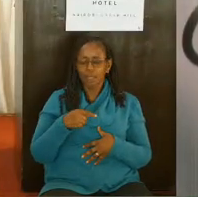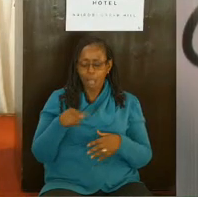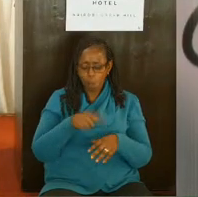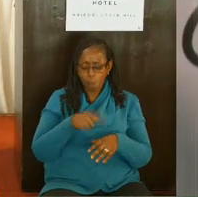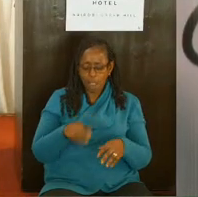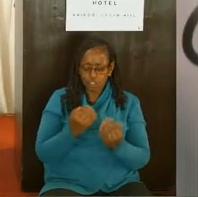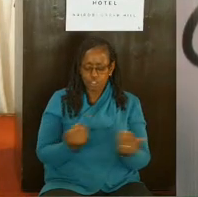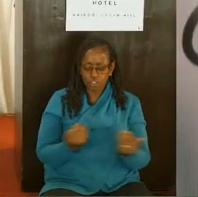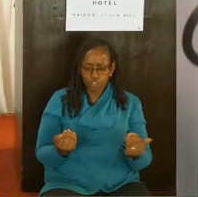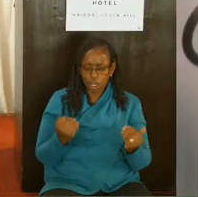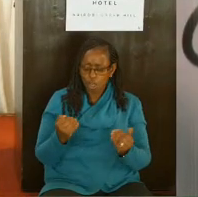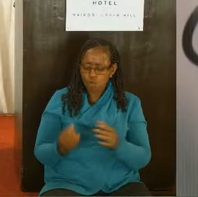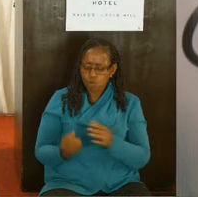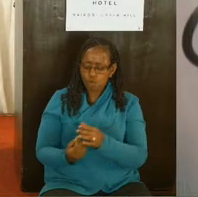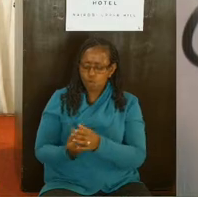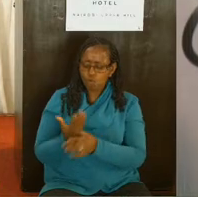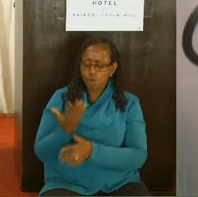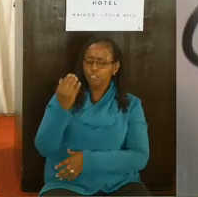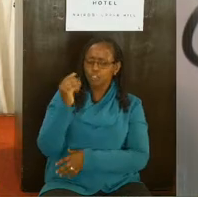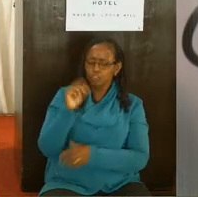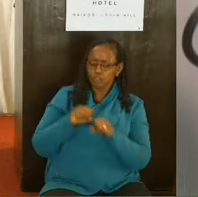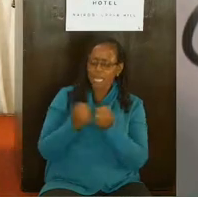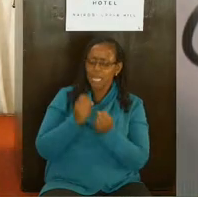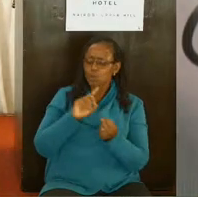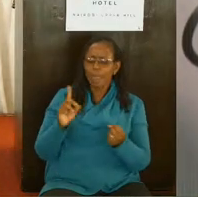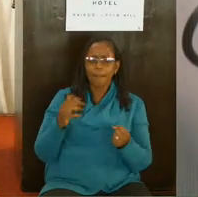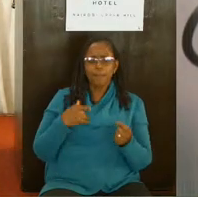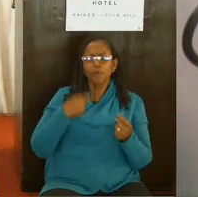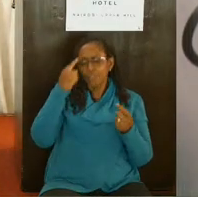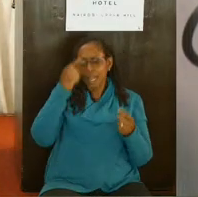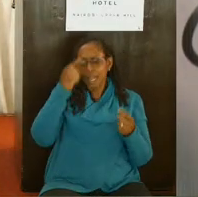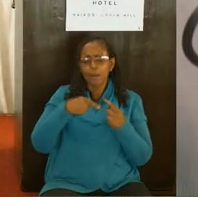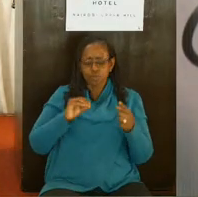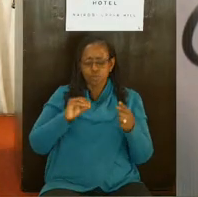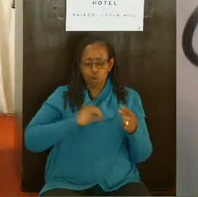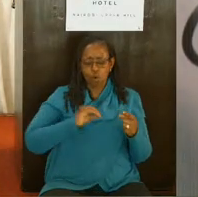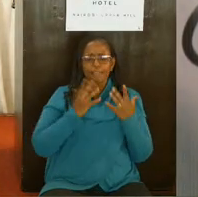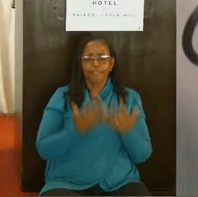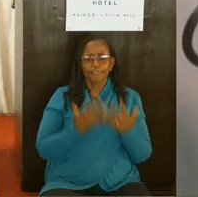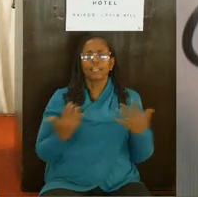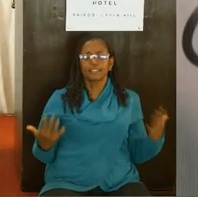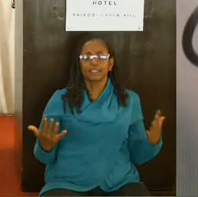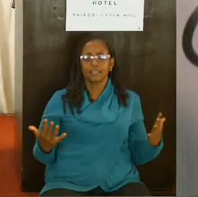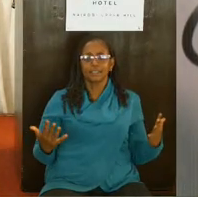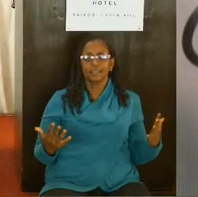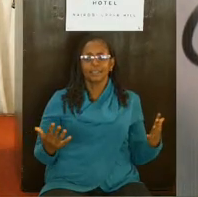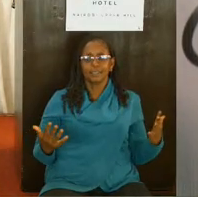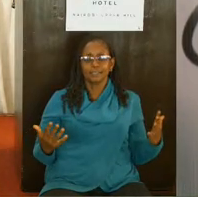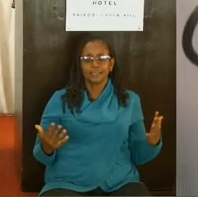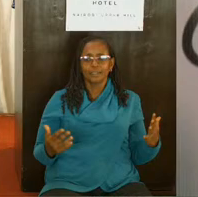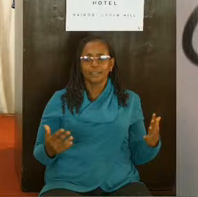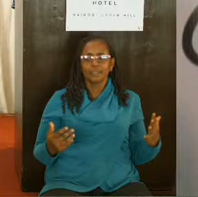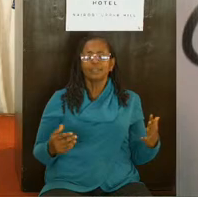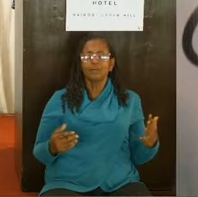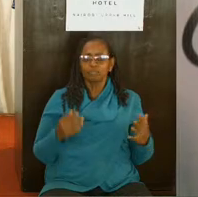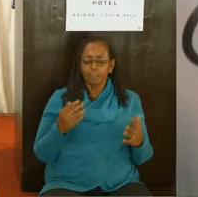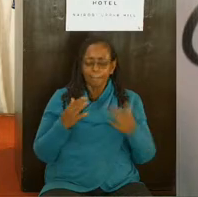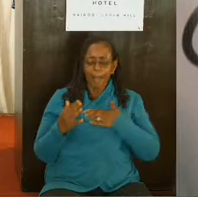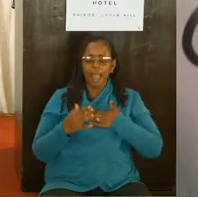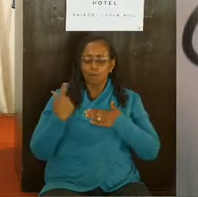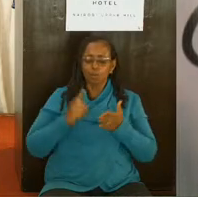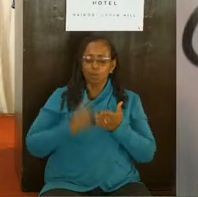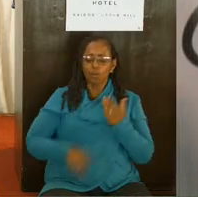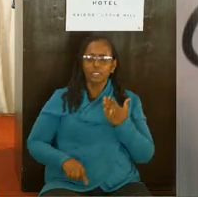a society that is dominated by materialism materialism in the sense that it is about what is mine